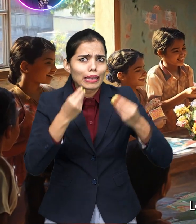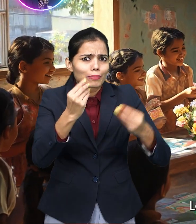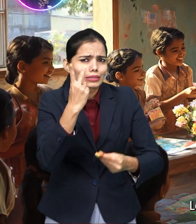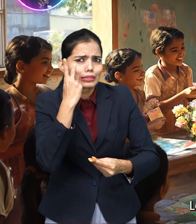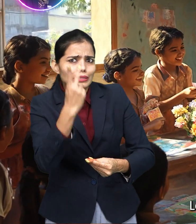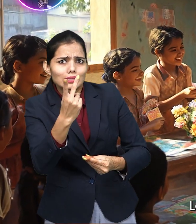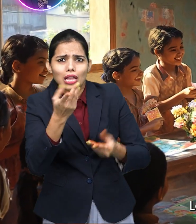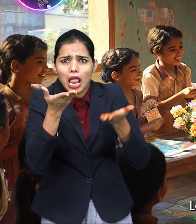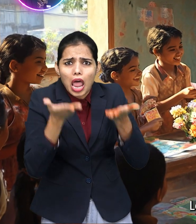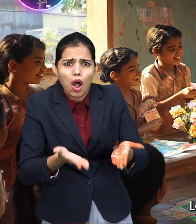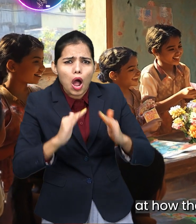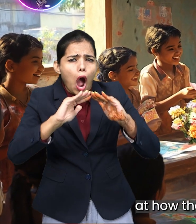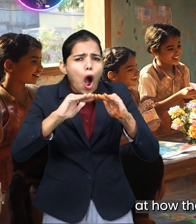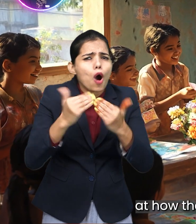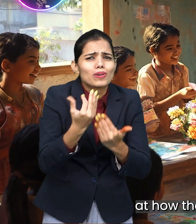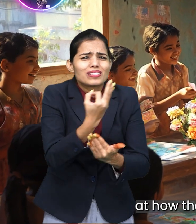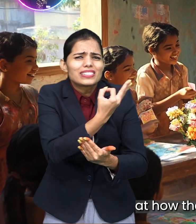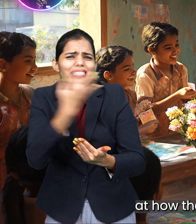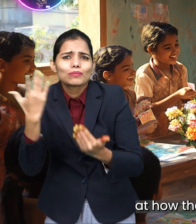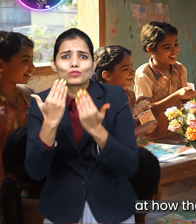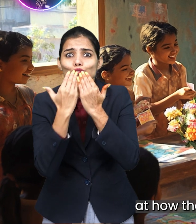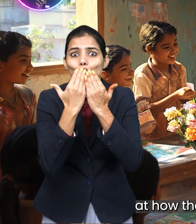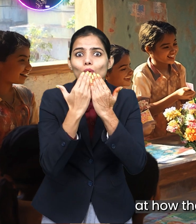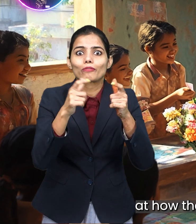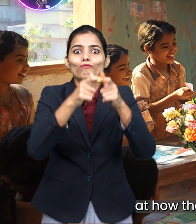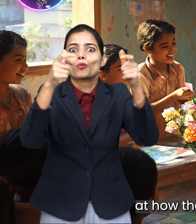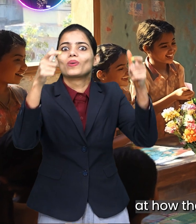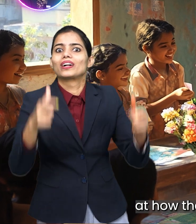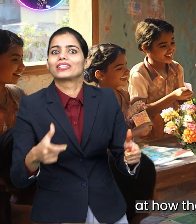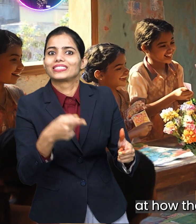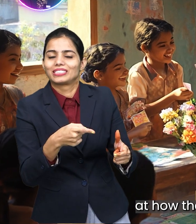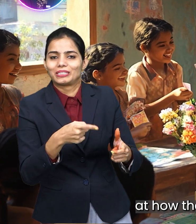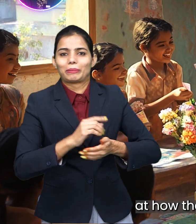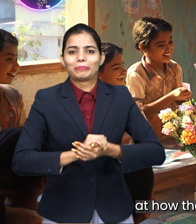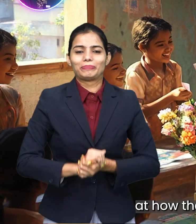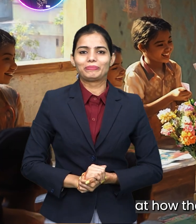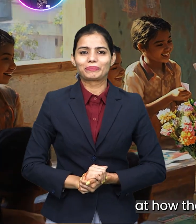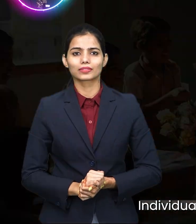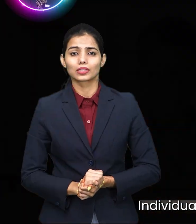Let's take a look now at how these special schools function.